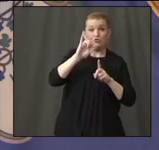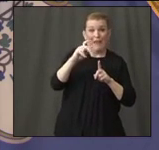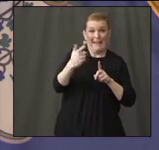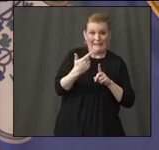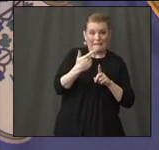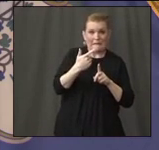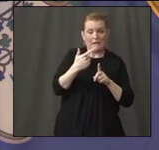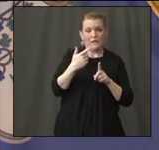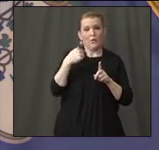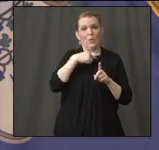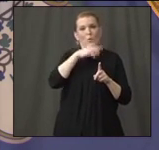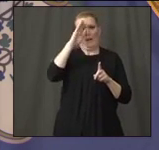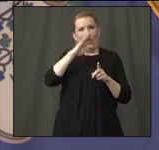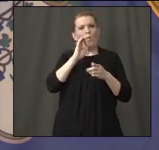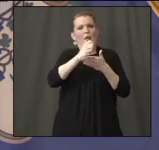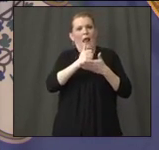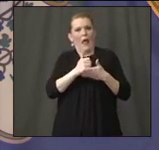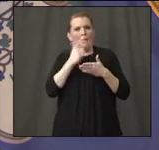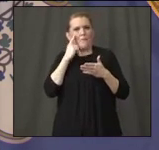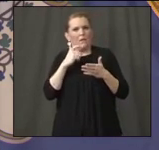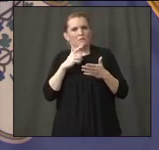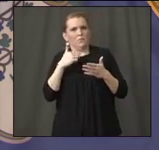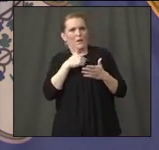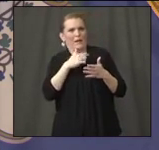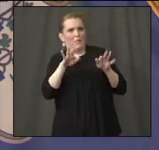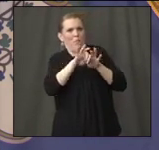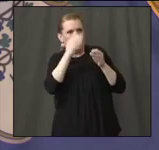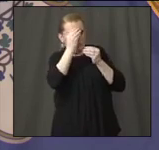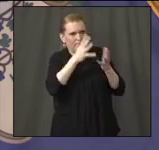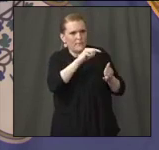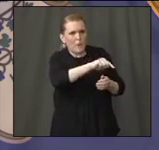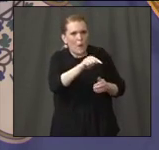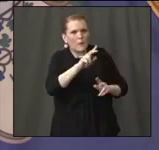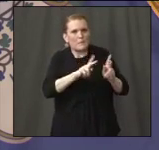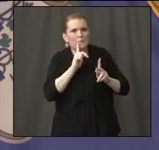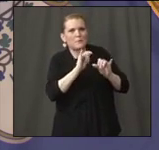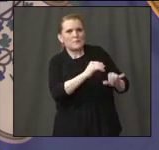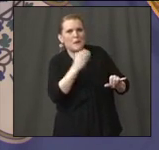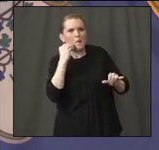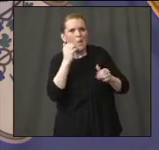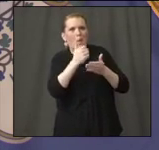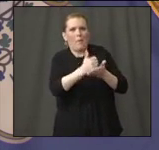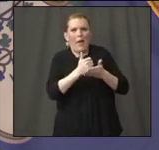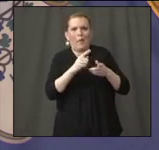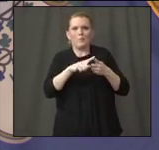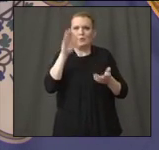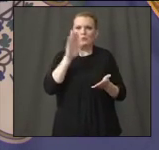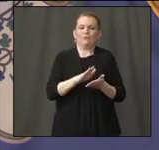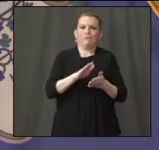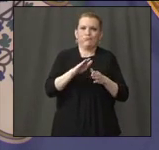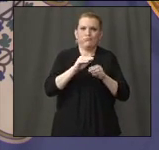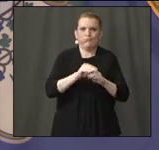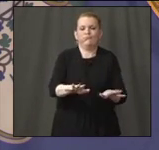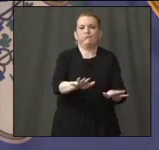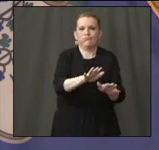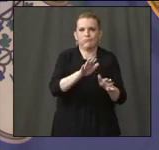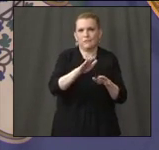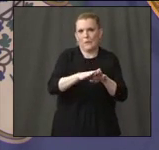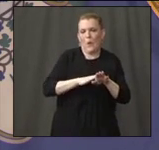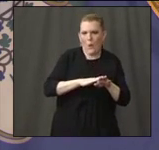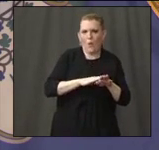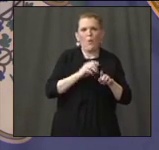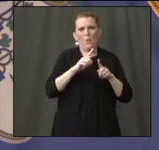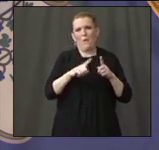tracing. Thanks, Governor. Also, I've got a couple of constituent issues, minor things,